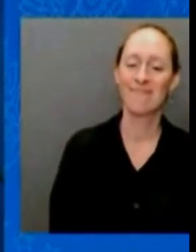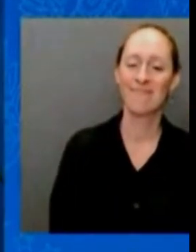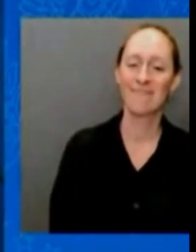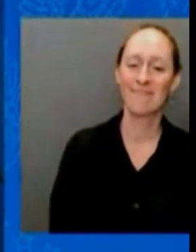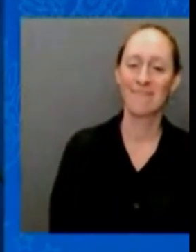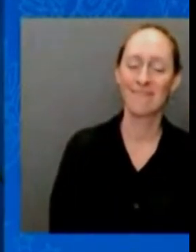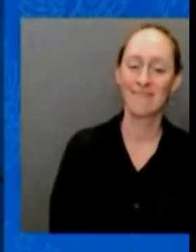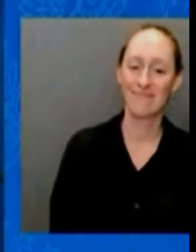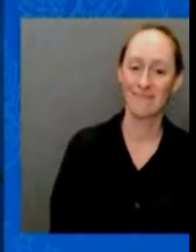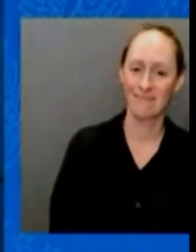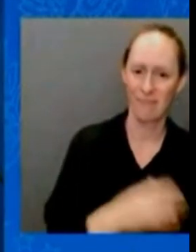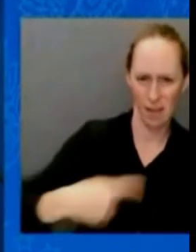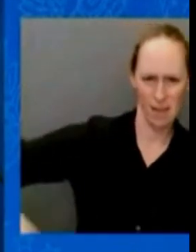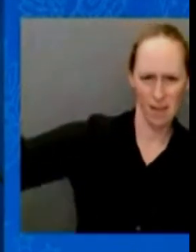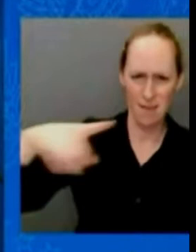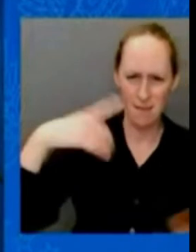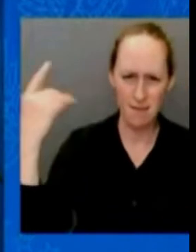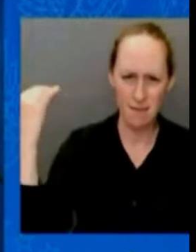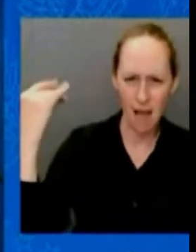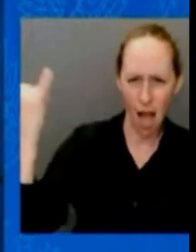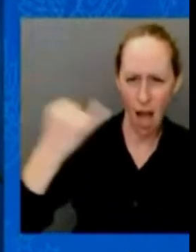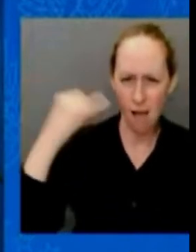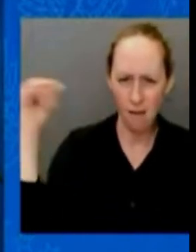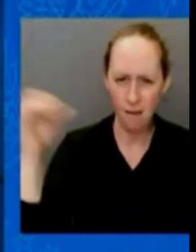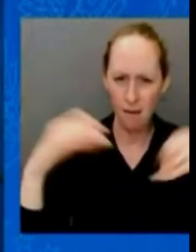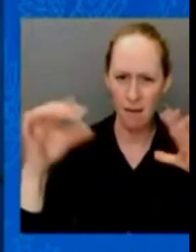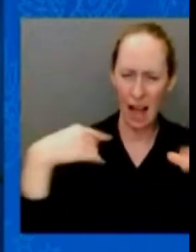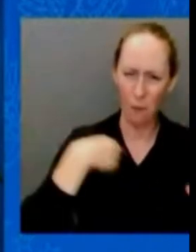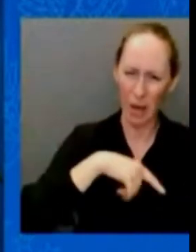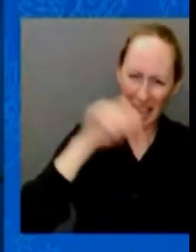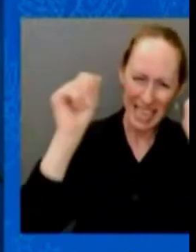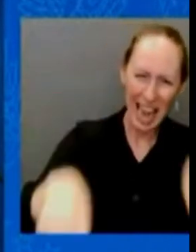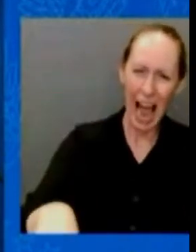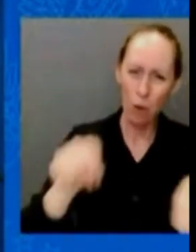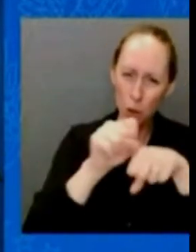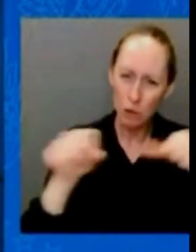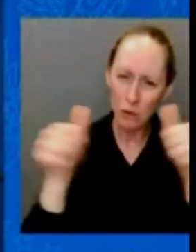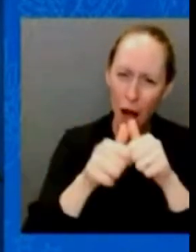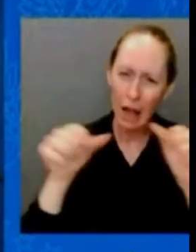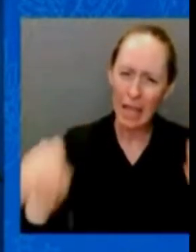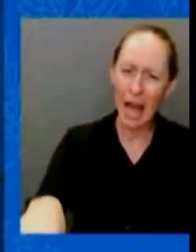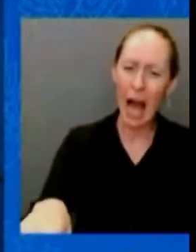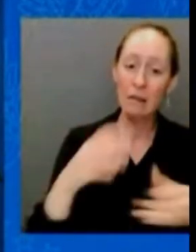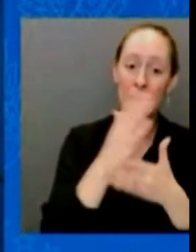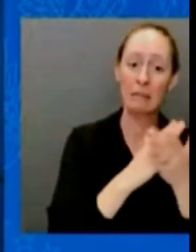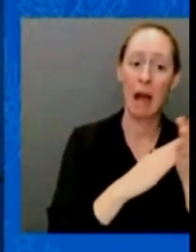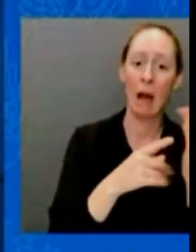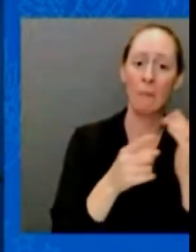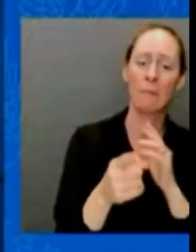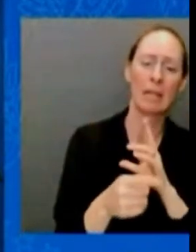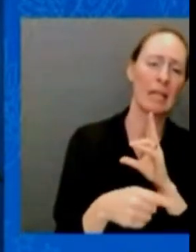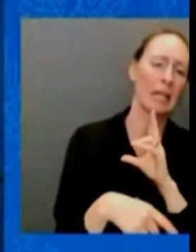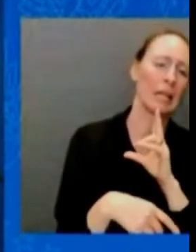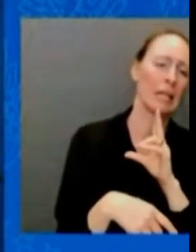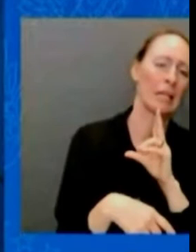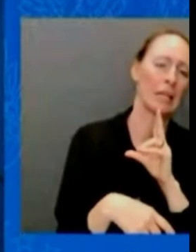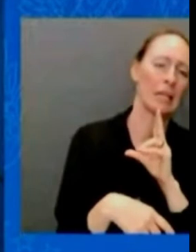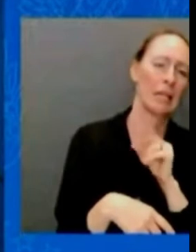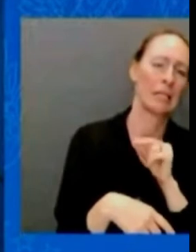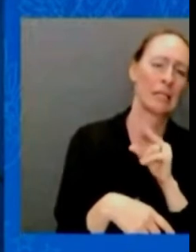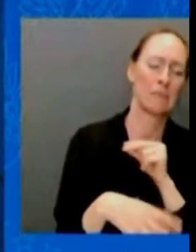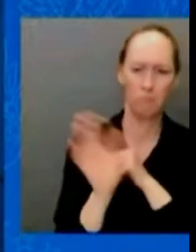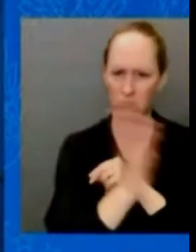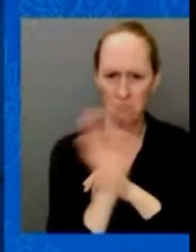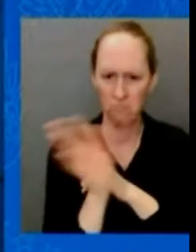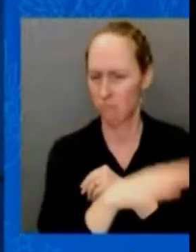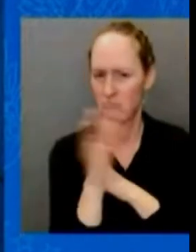some naysayers. "Oh, no, what are you doing here? Not sure about this one." I said, "I don't care. I don't care. I'm not